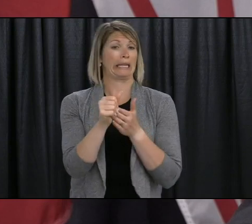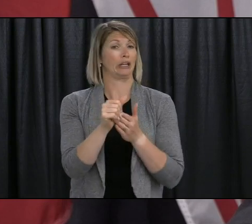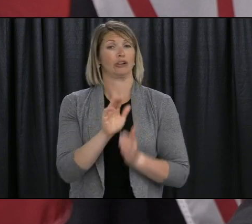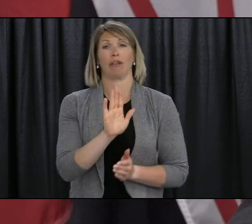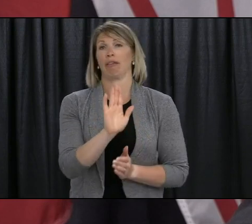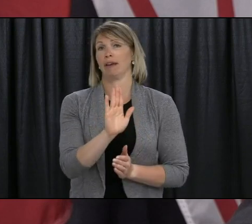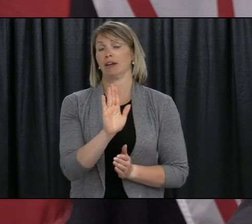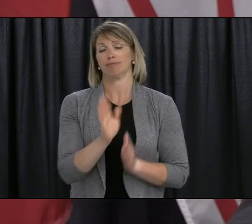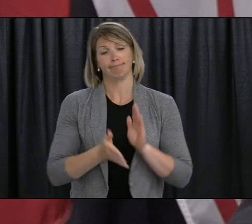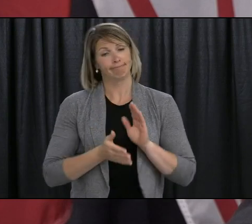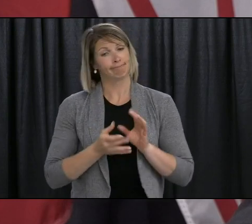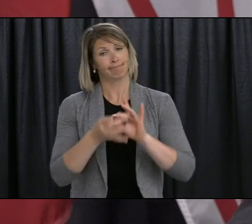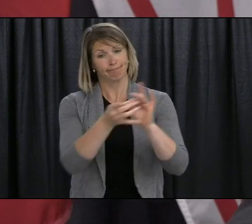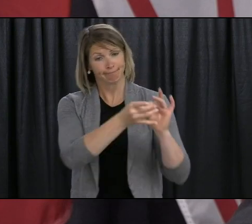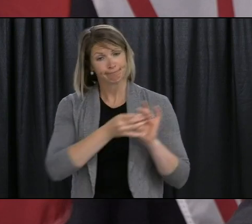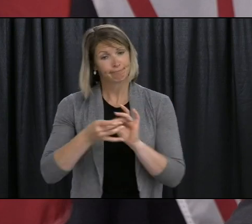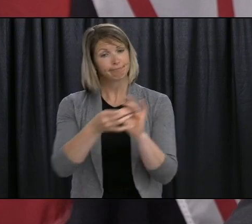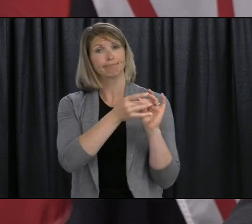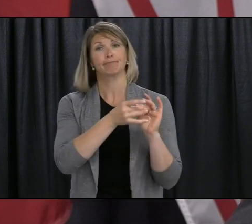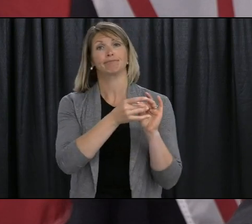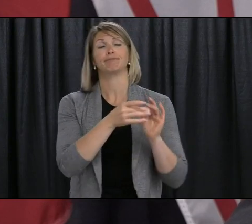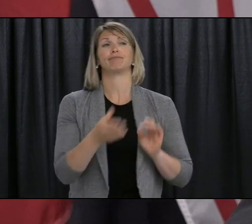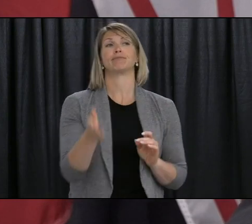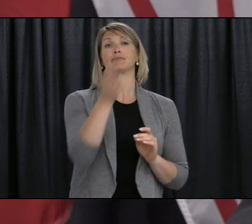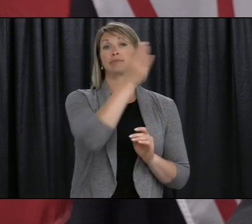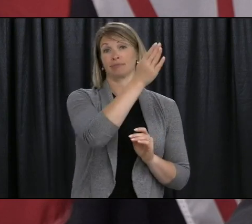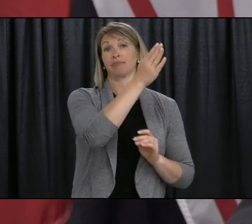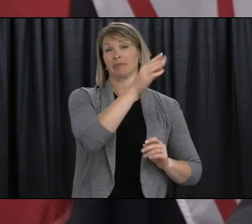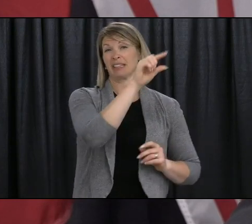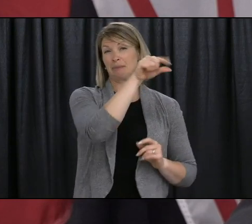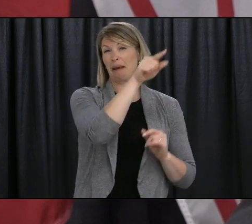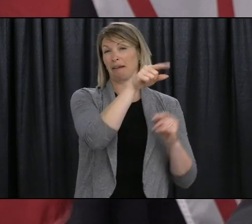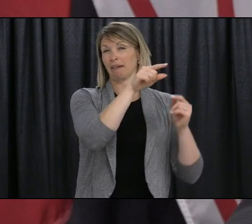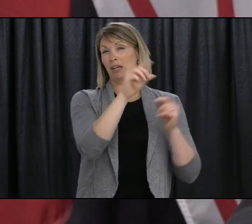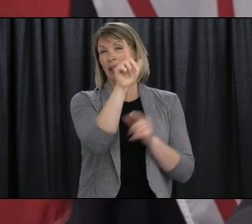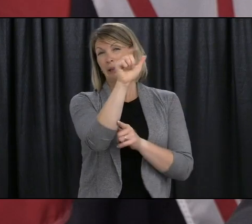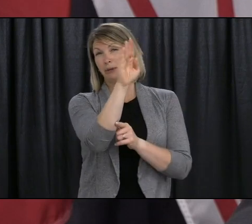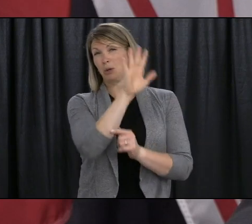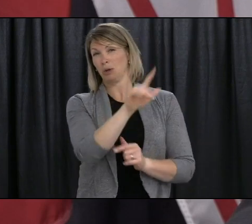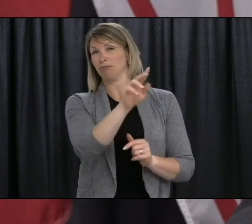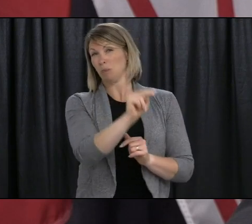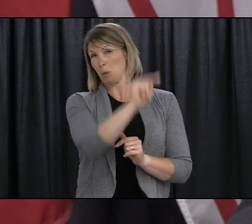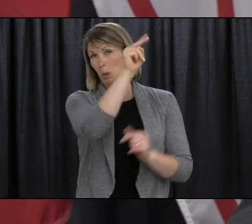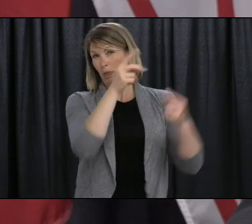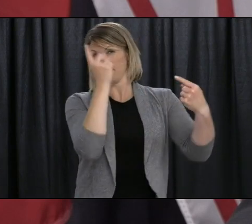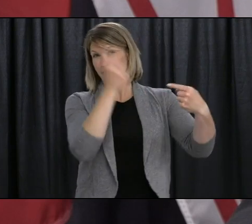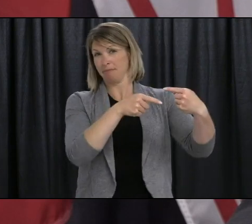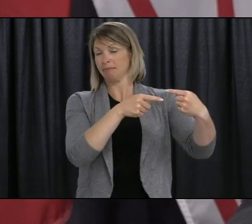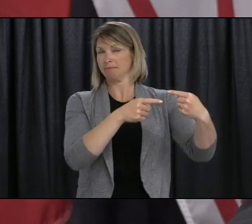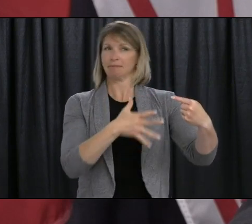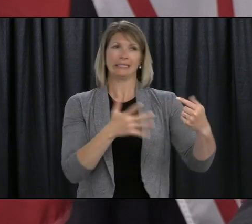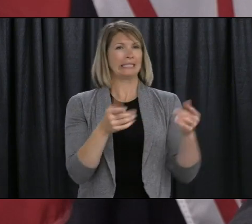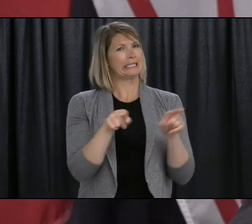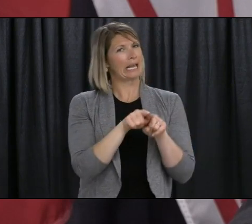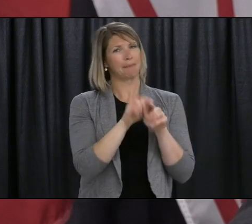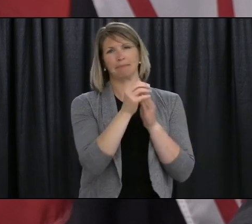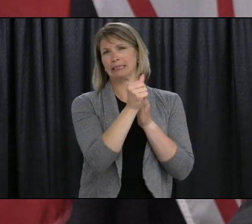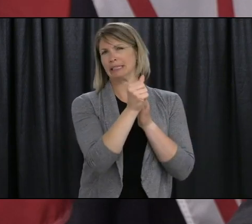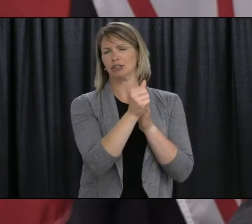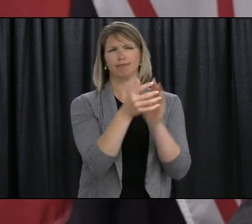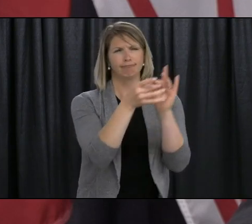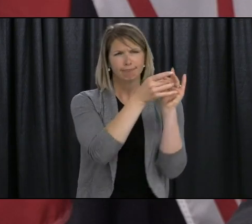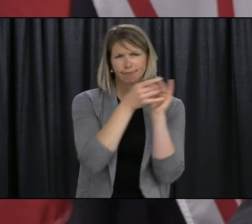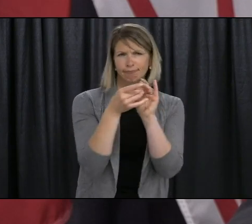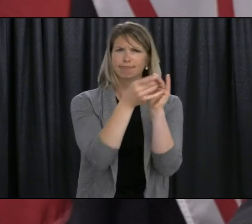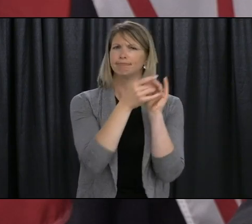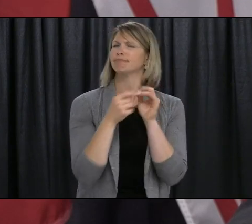cooperating, I must say. On the call that we had on Friday, we were complimented for the work that we've been doing and in the leadership that's been provided both locally